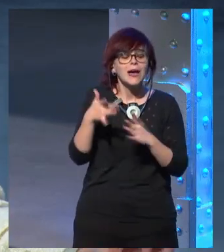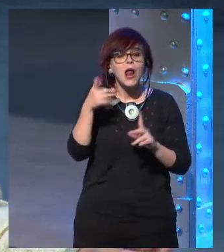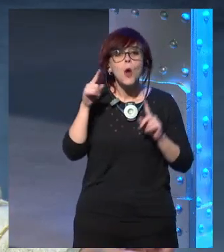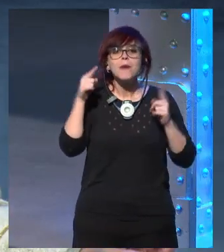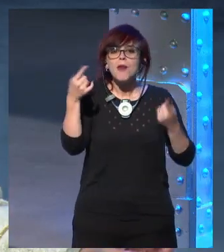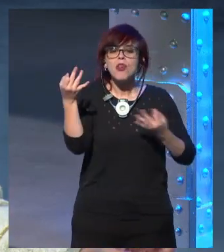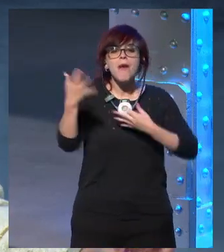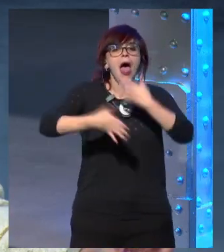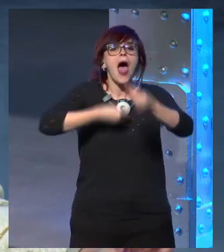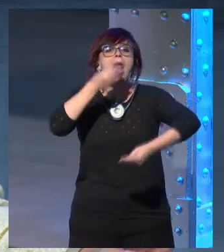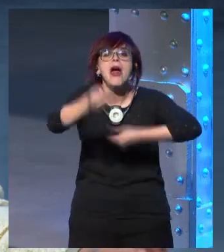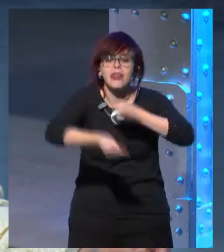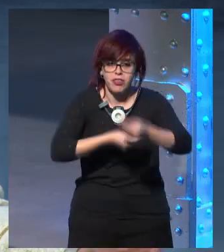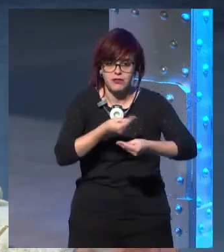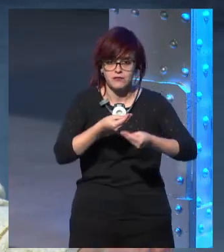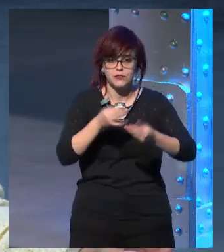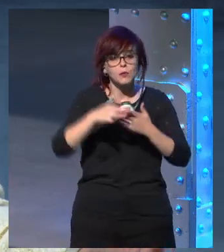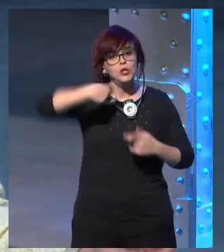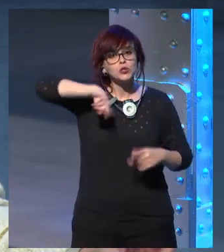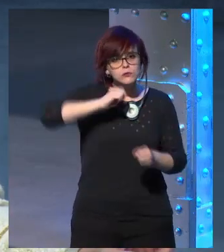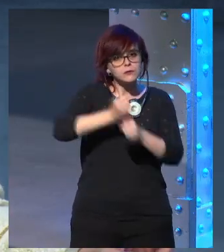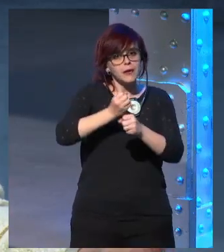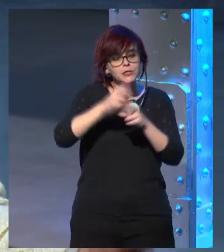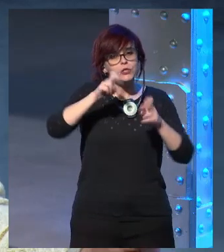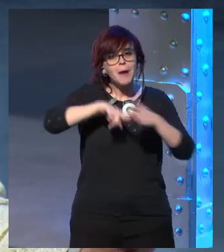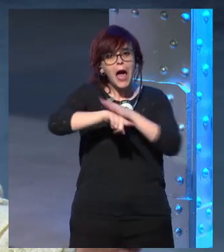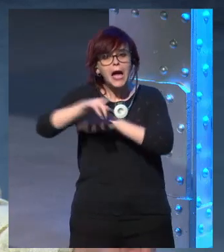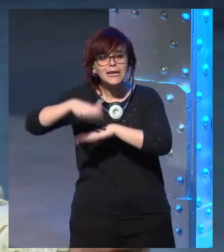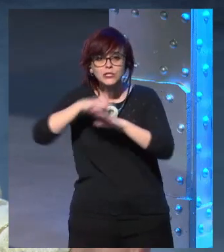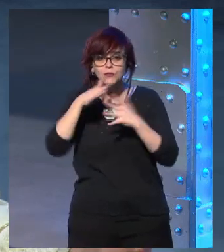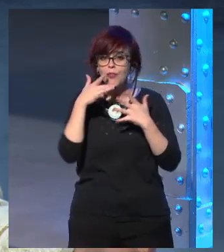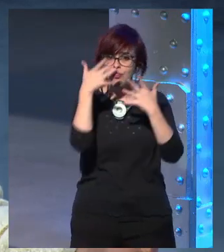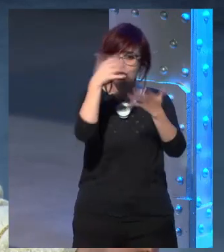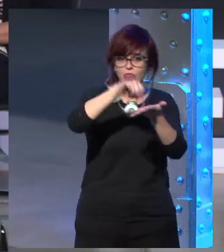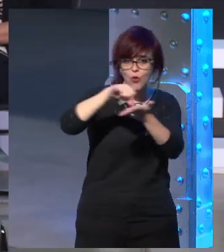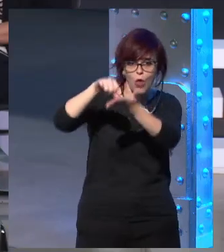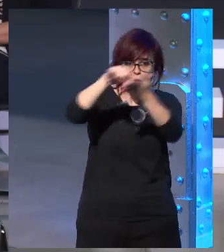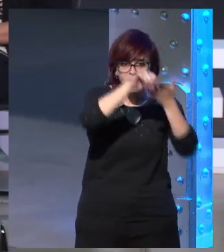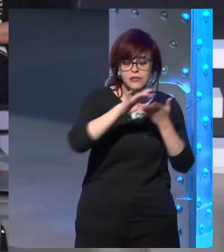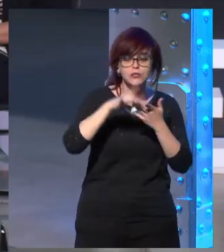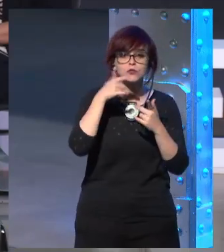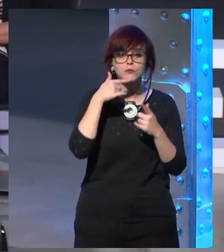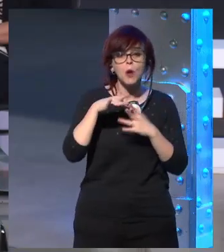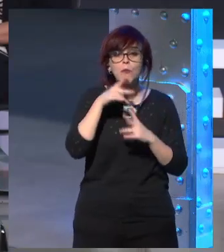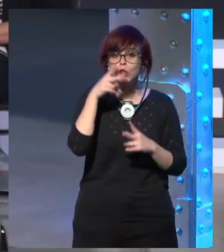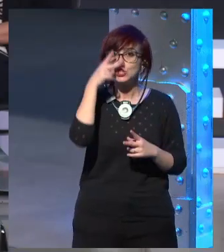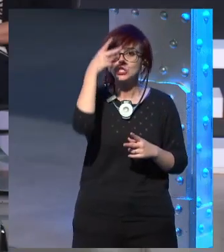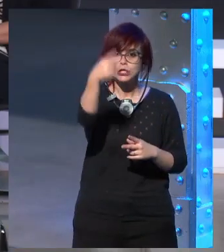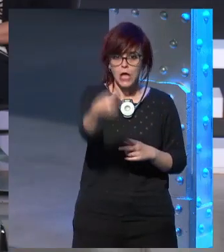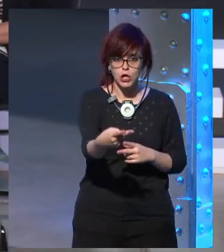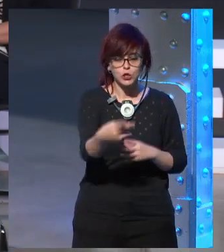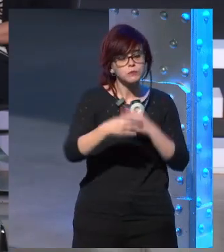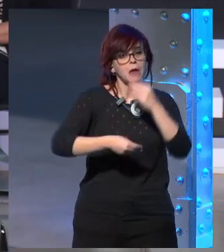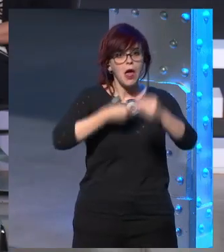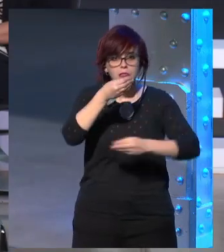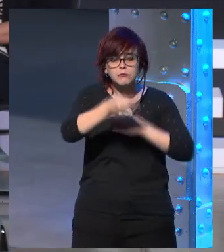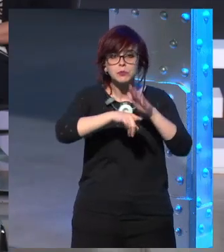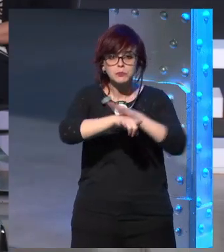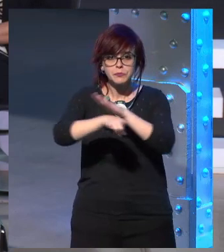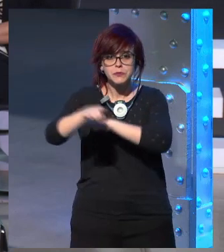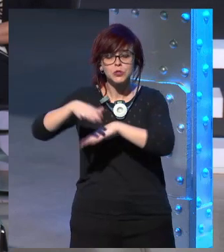10 cities, is we're going to spend the next couple of years actually doing this. So much so that in 2 years, you're going to come to me and